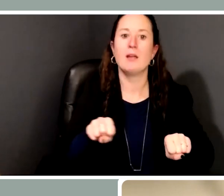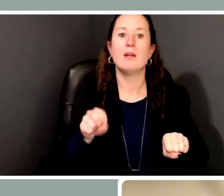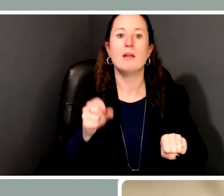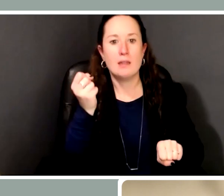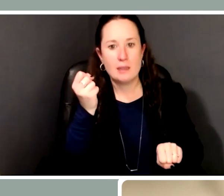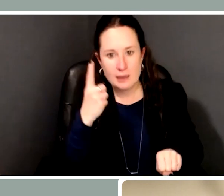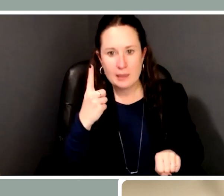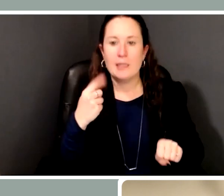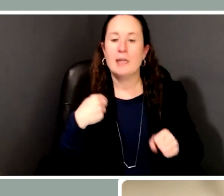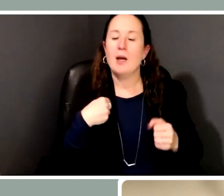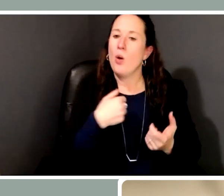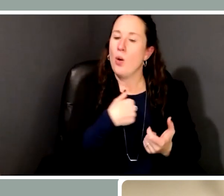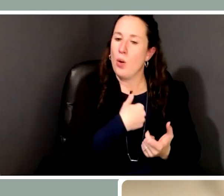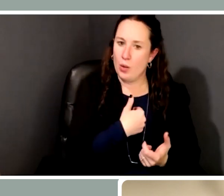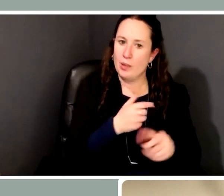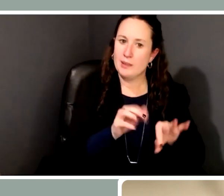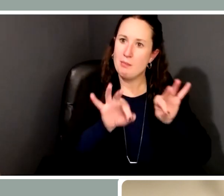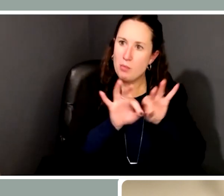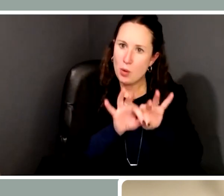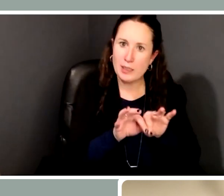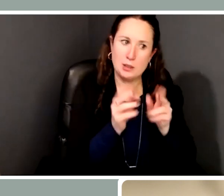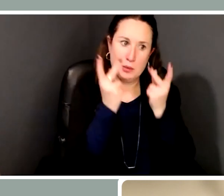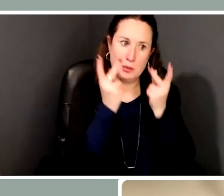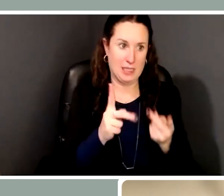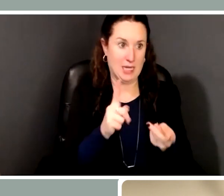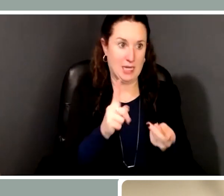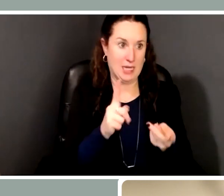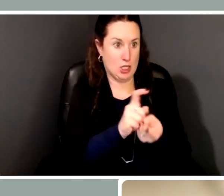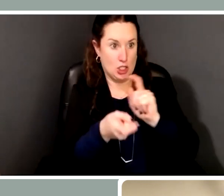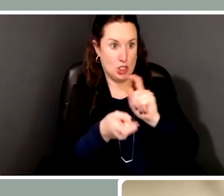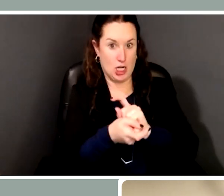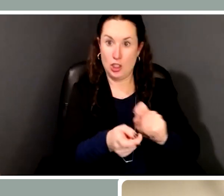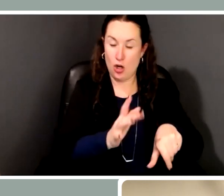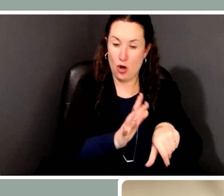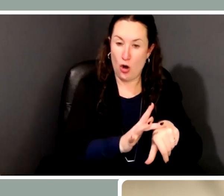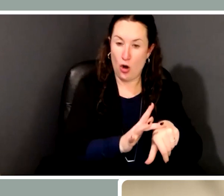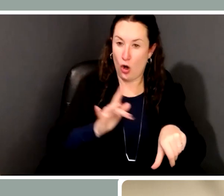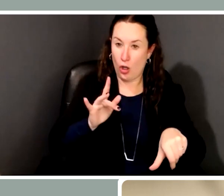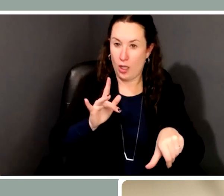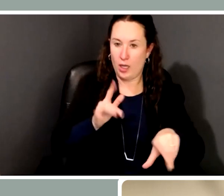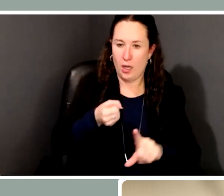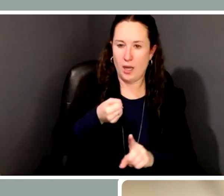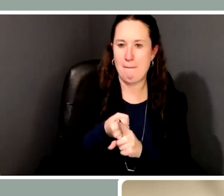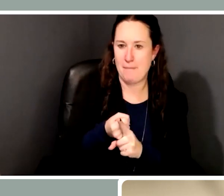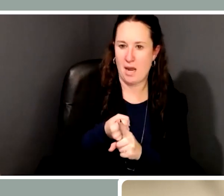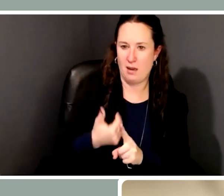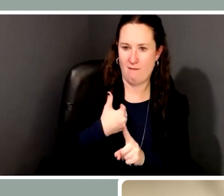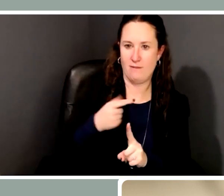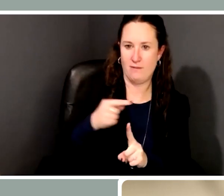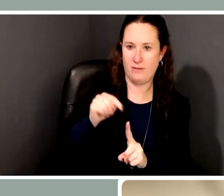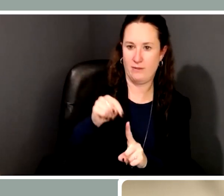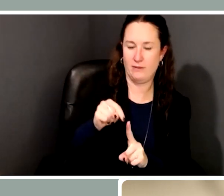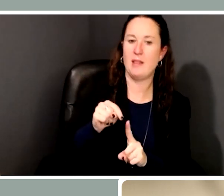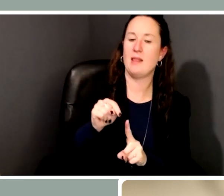that making that change early actually has an impact. And the impact, we want to make sure